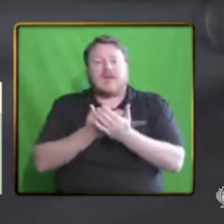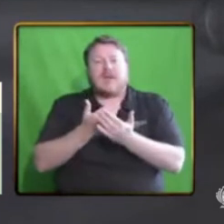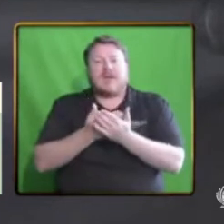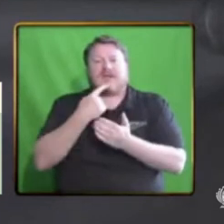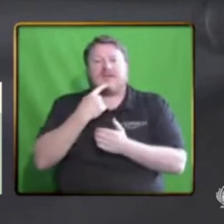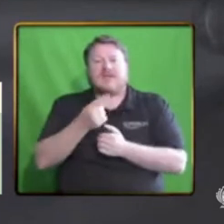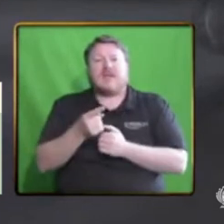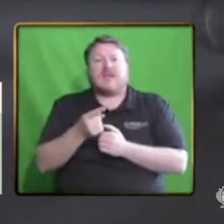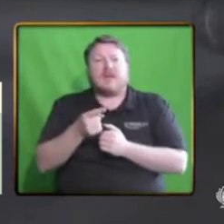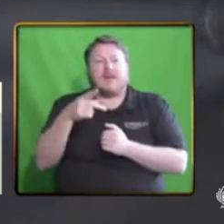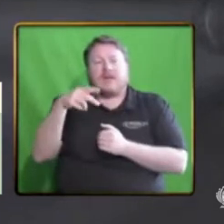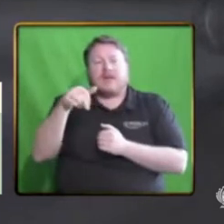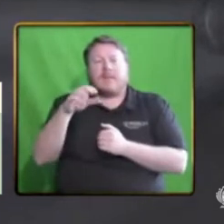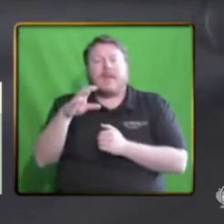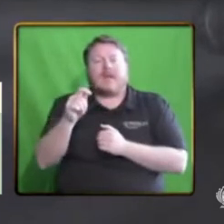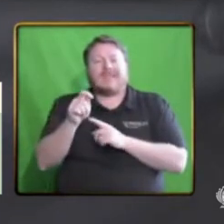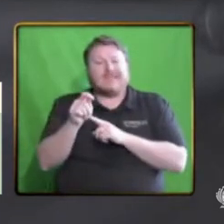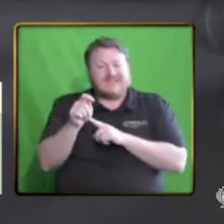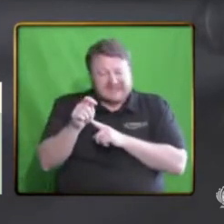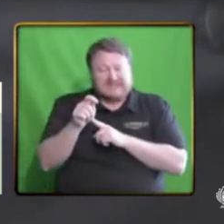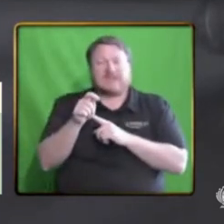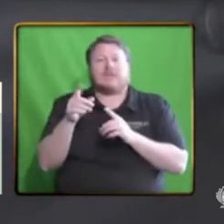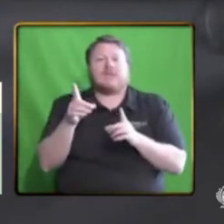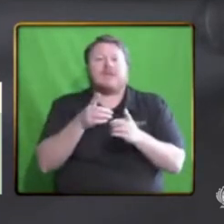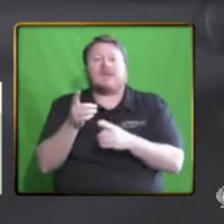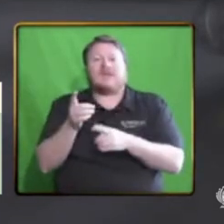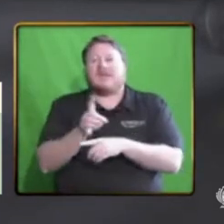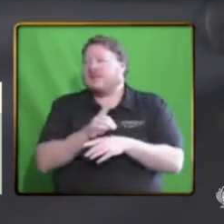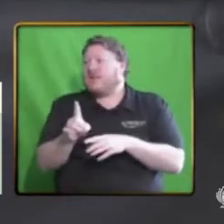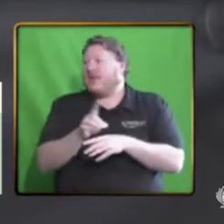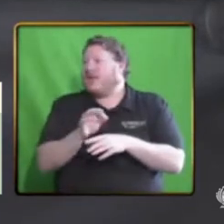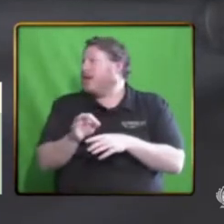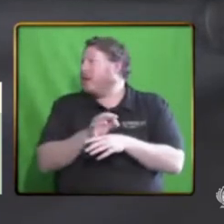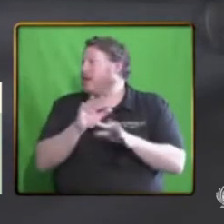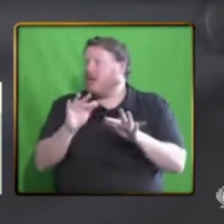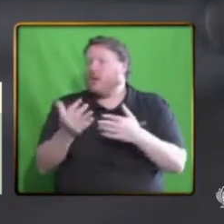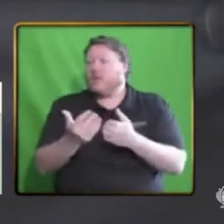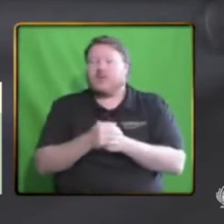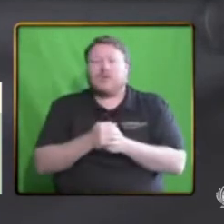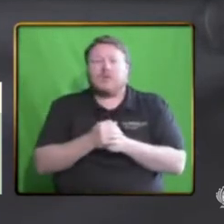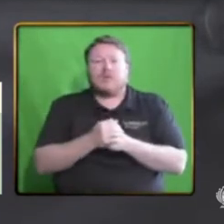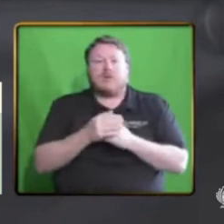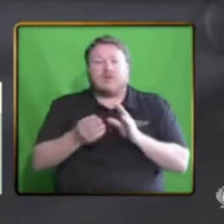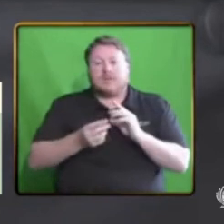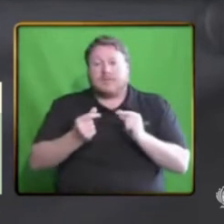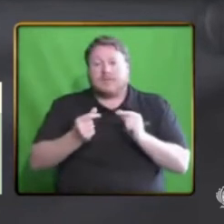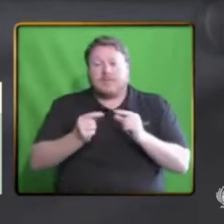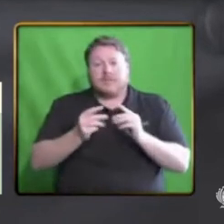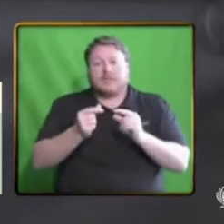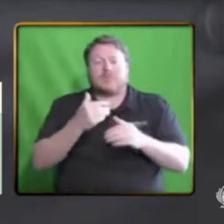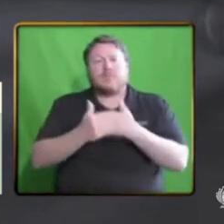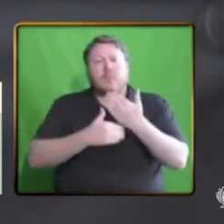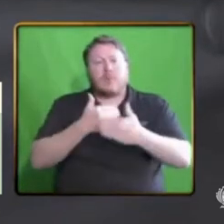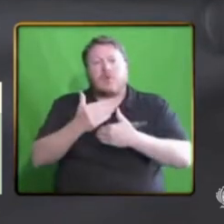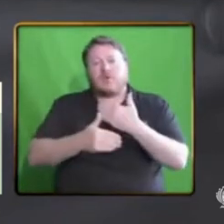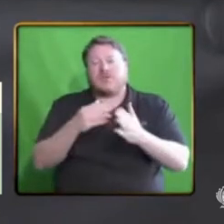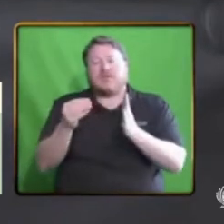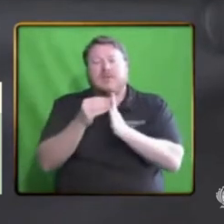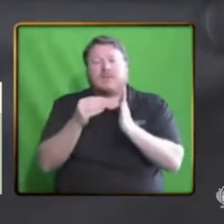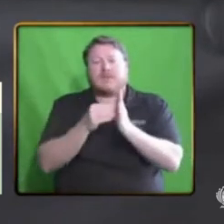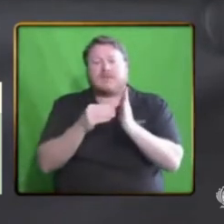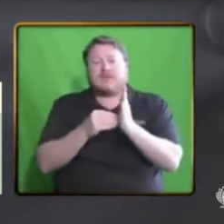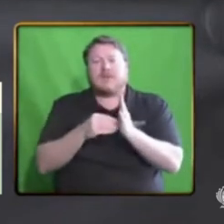the entire pact is designed in a way to speed up the process of implementation of